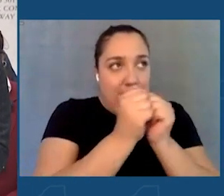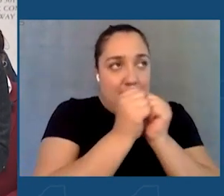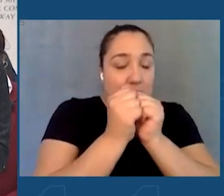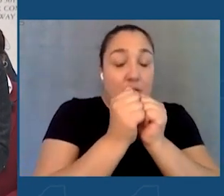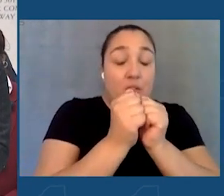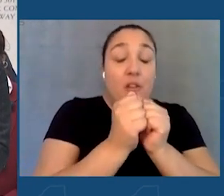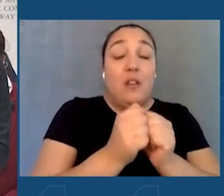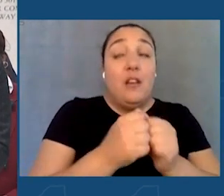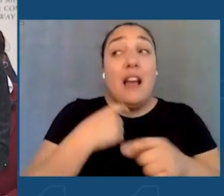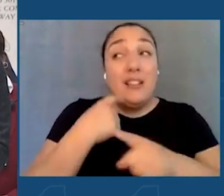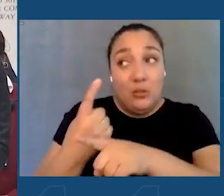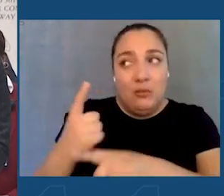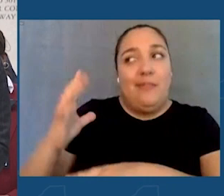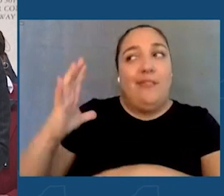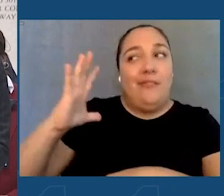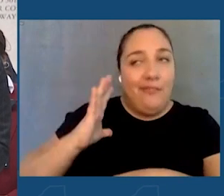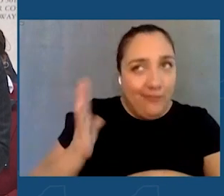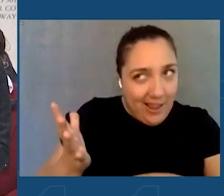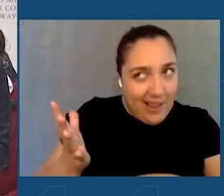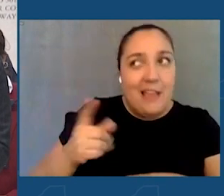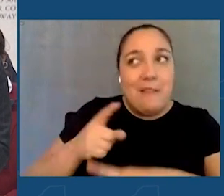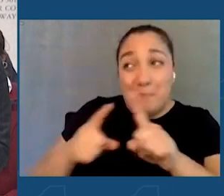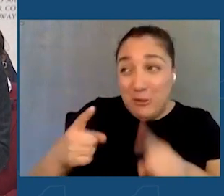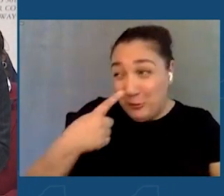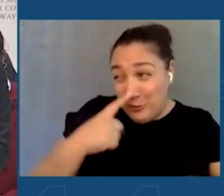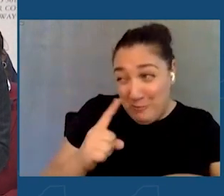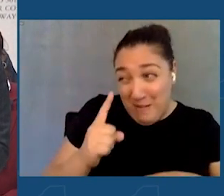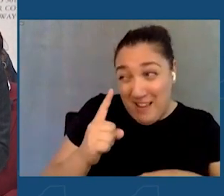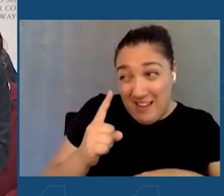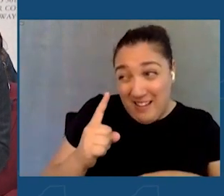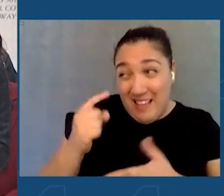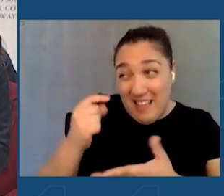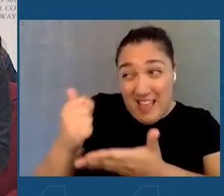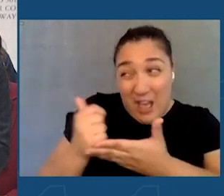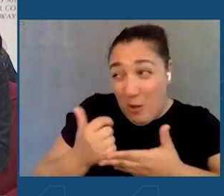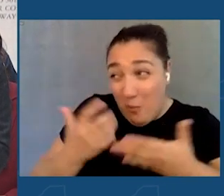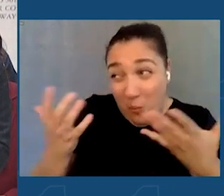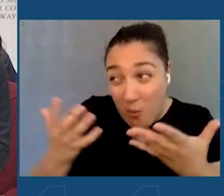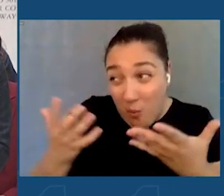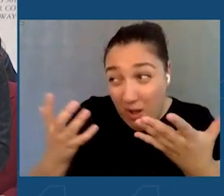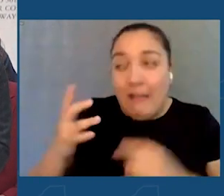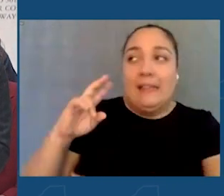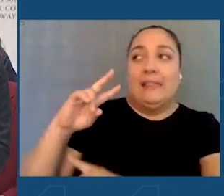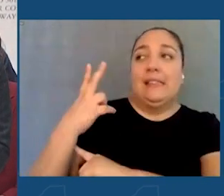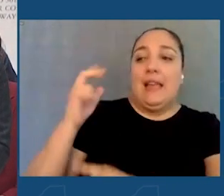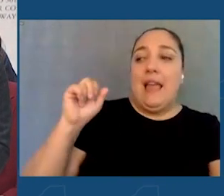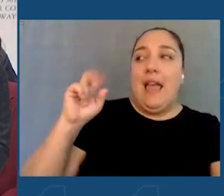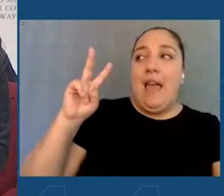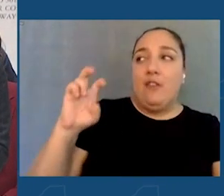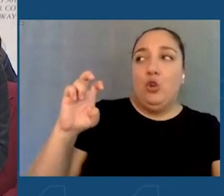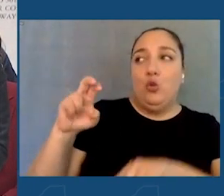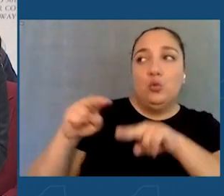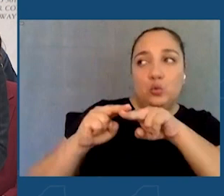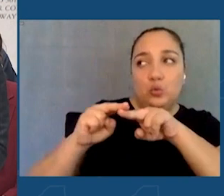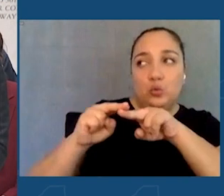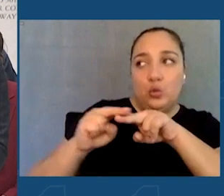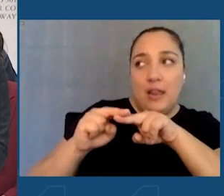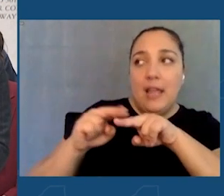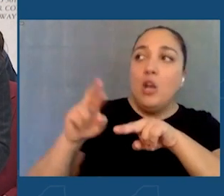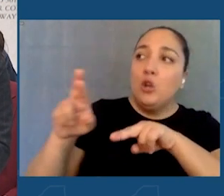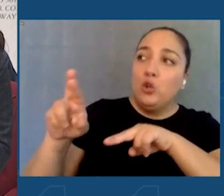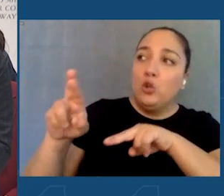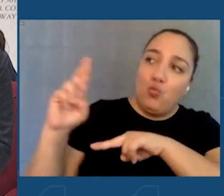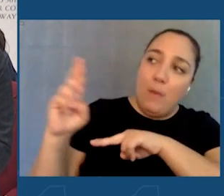hope, which is the 2nd Avenue subway, and become the Republican partner on that important